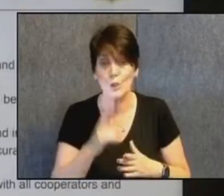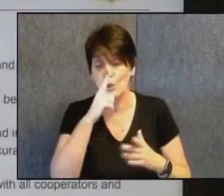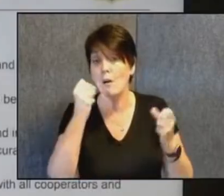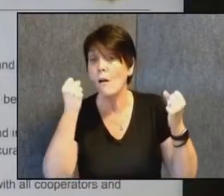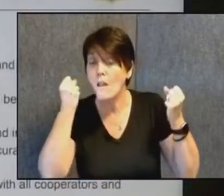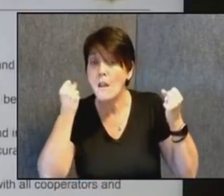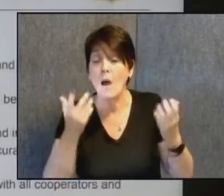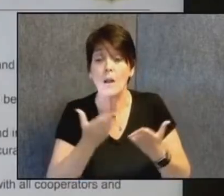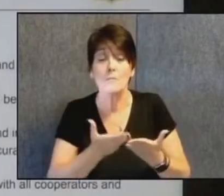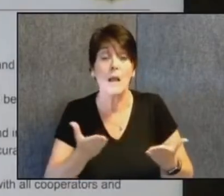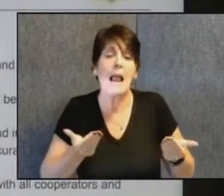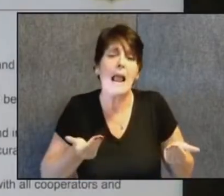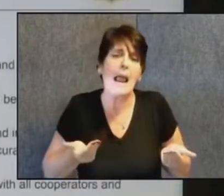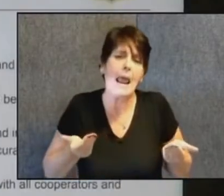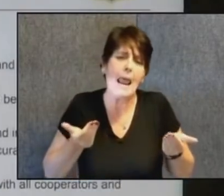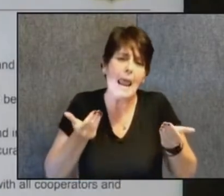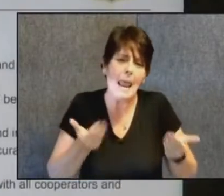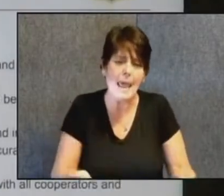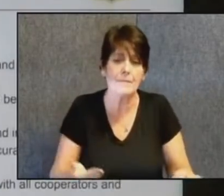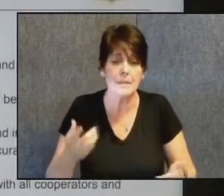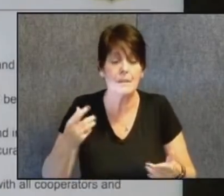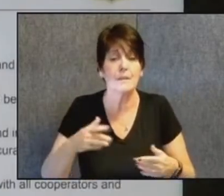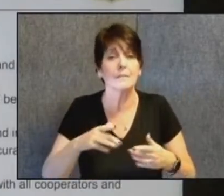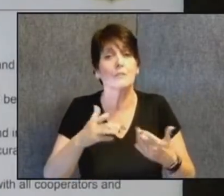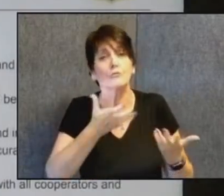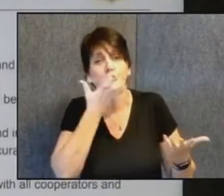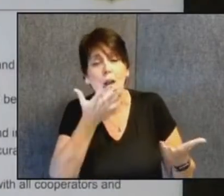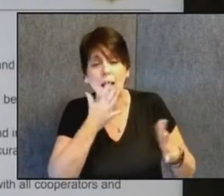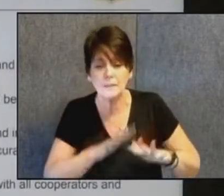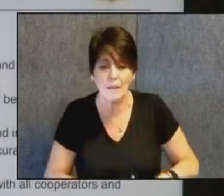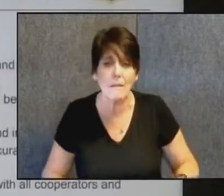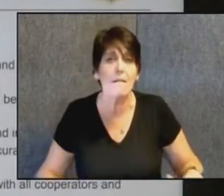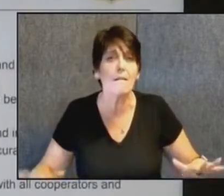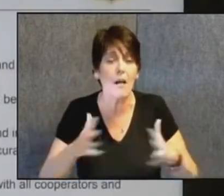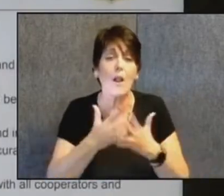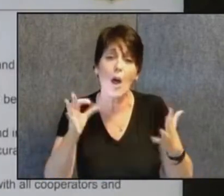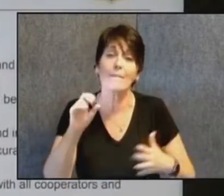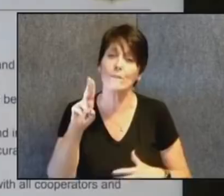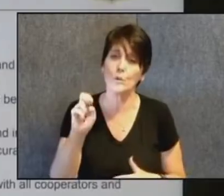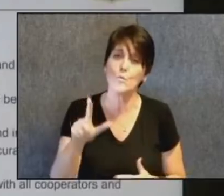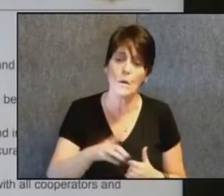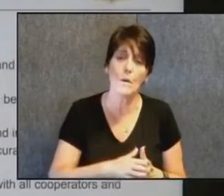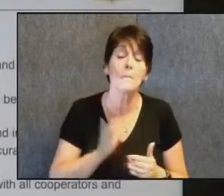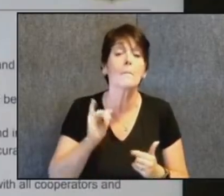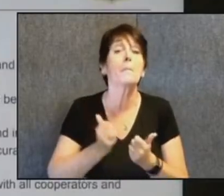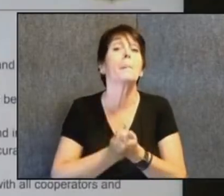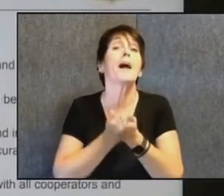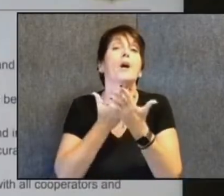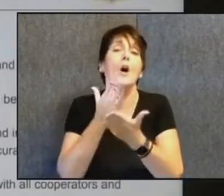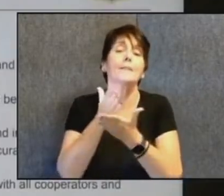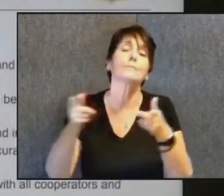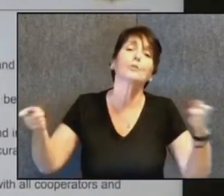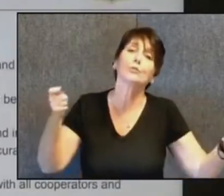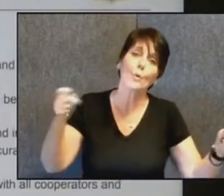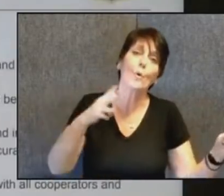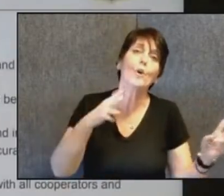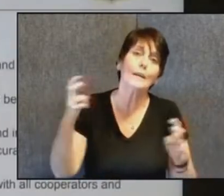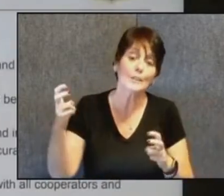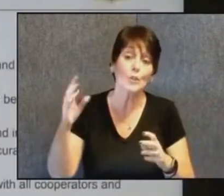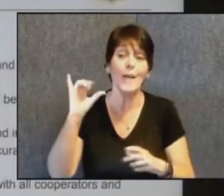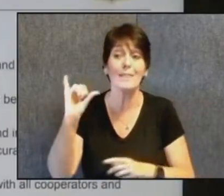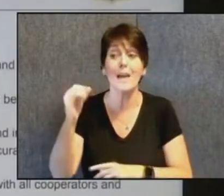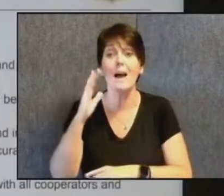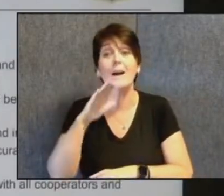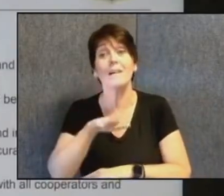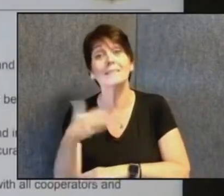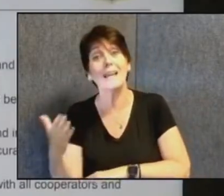of material, heavy dead and down fuels throughout the entire fire area. That is causing us some control issues. Those dead and down materials